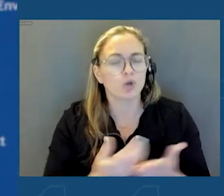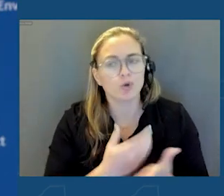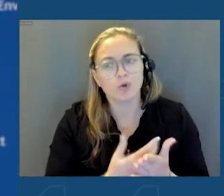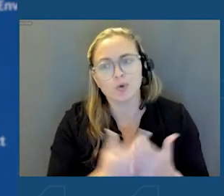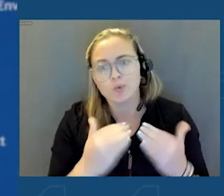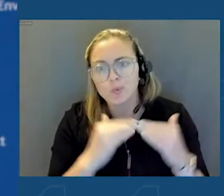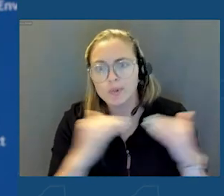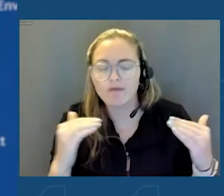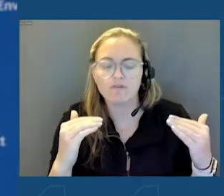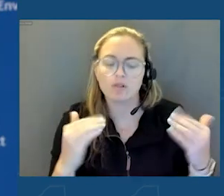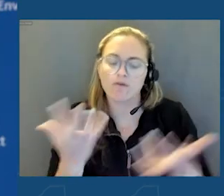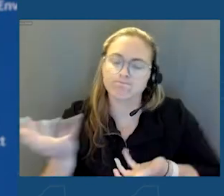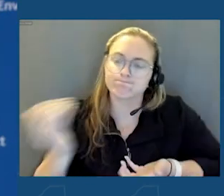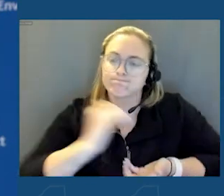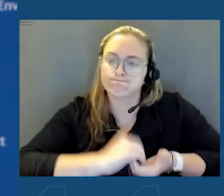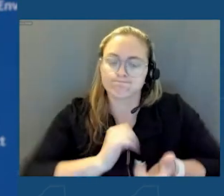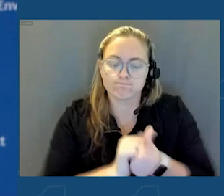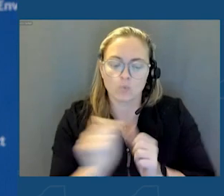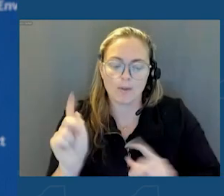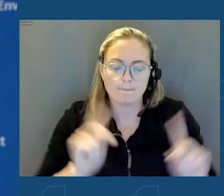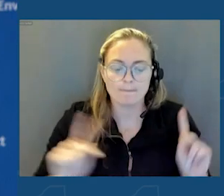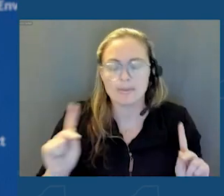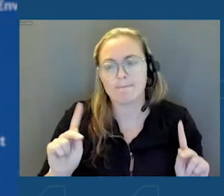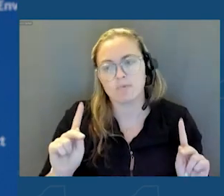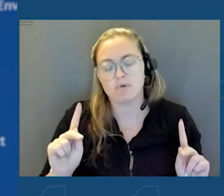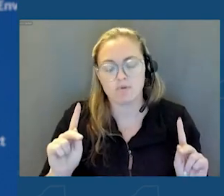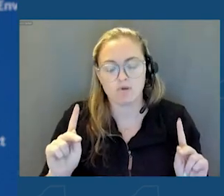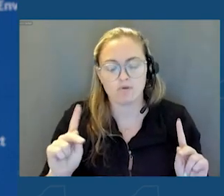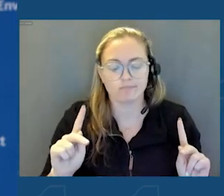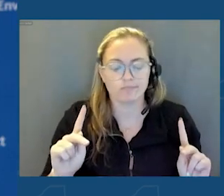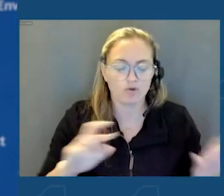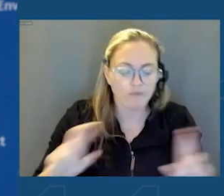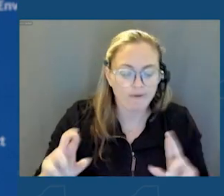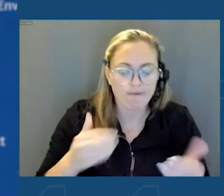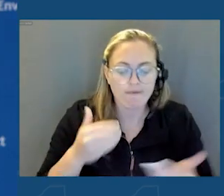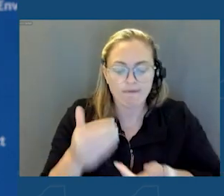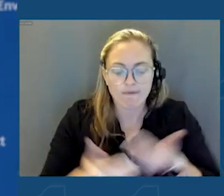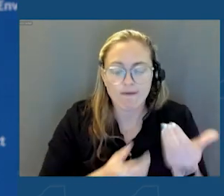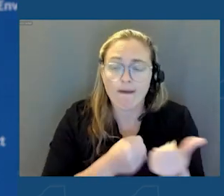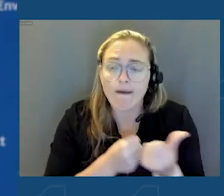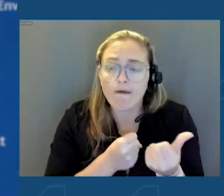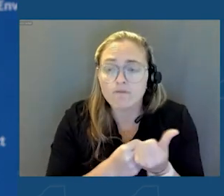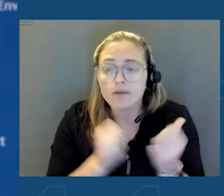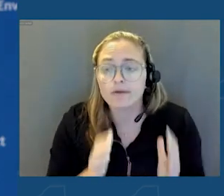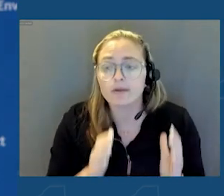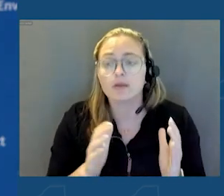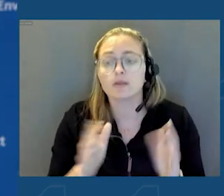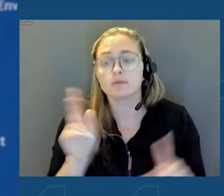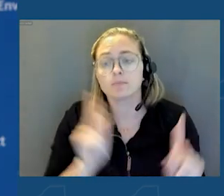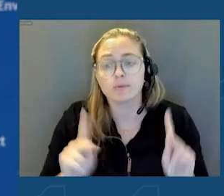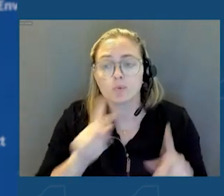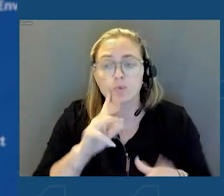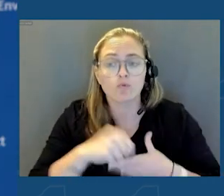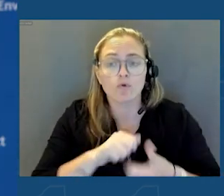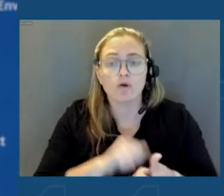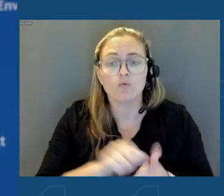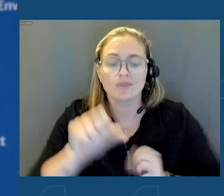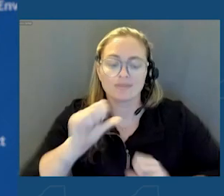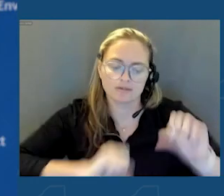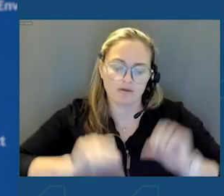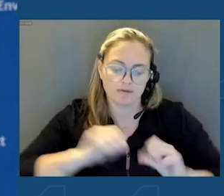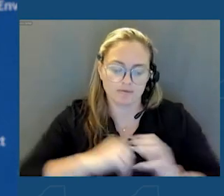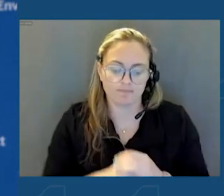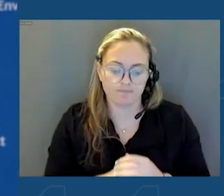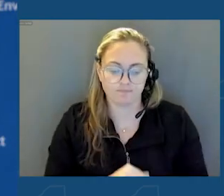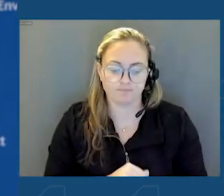collaboration with the people on the ground, the elected leaders, our advocates, and people who are involved in the science of this. So we're going to